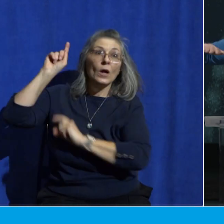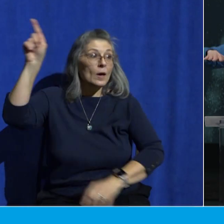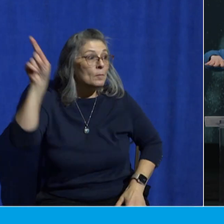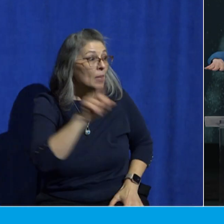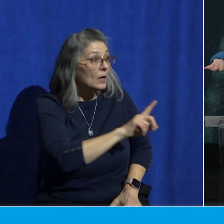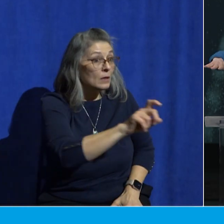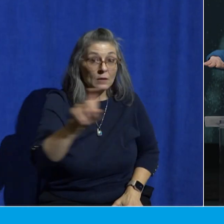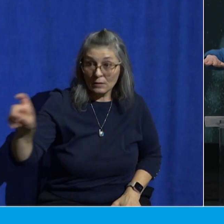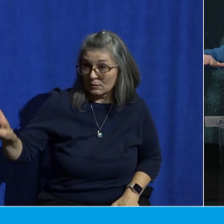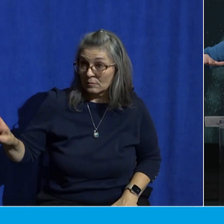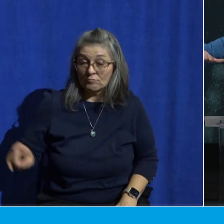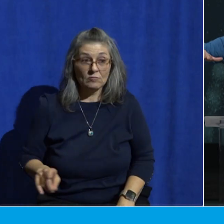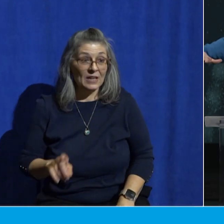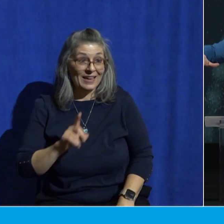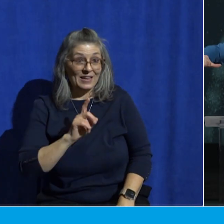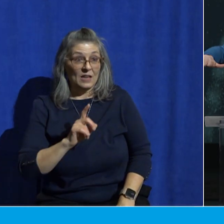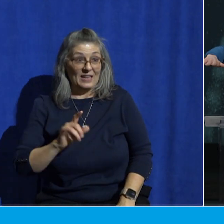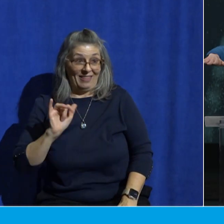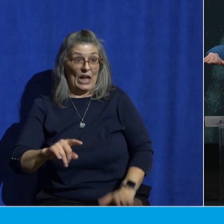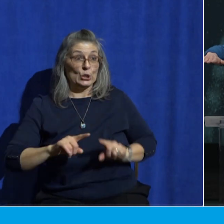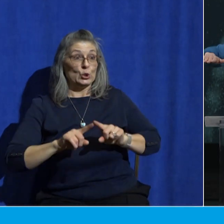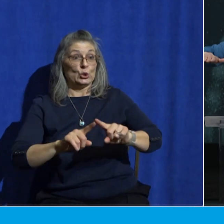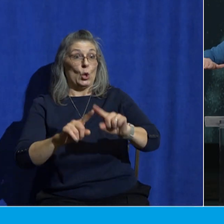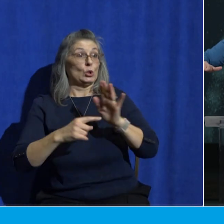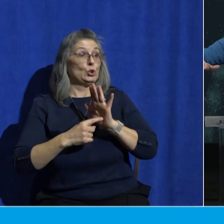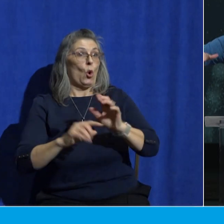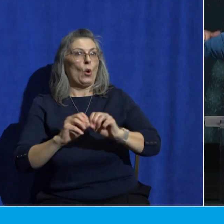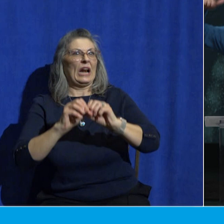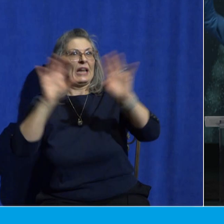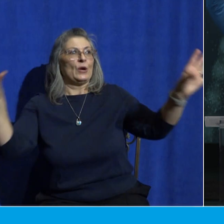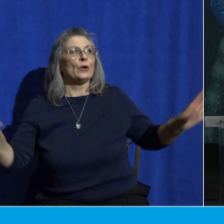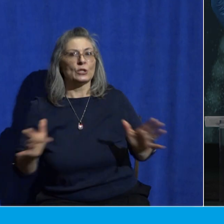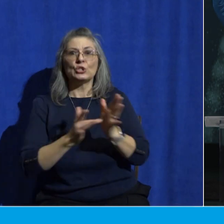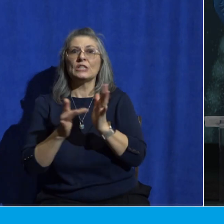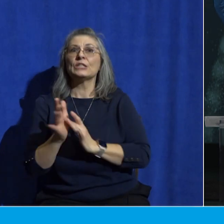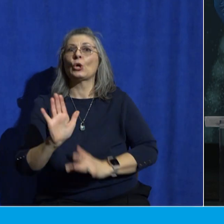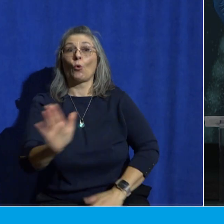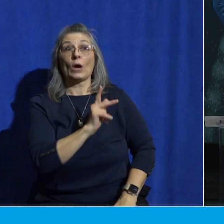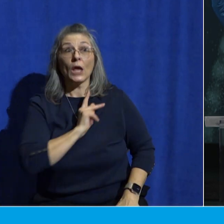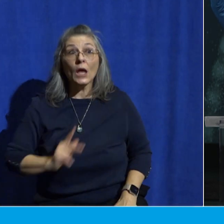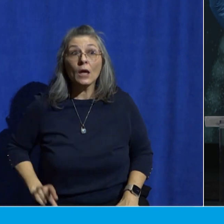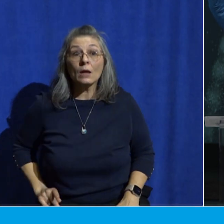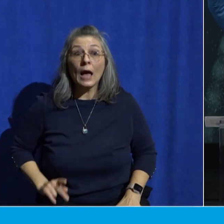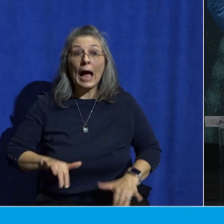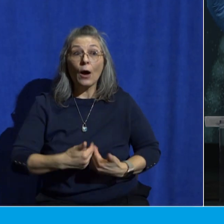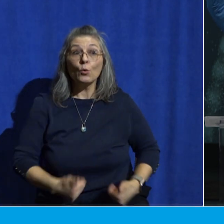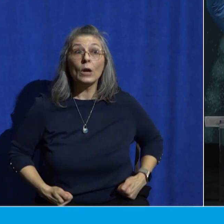Is it clear in your life that Jesus is your king?